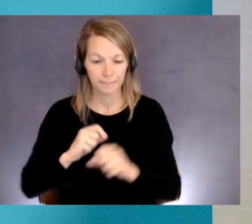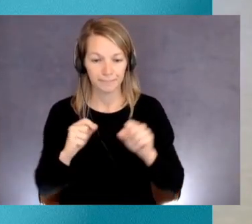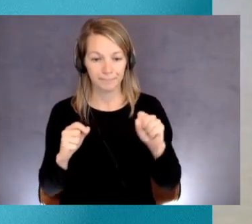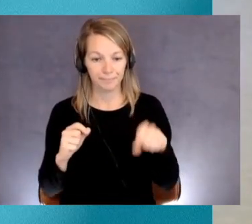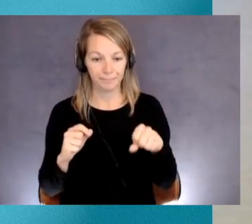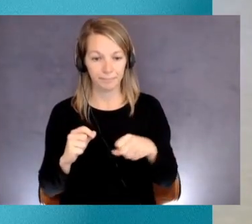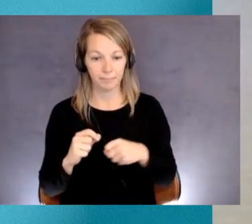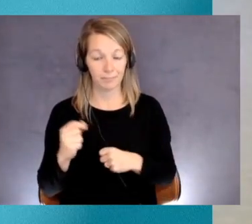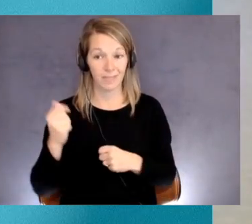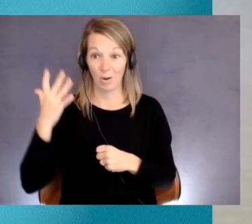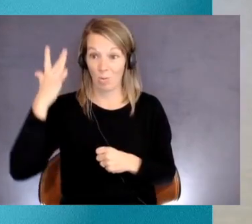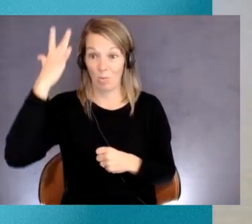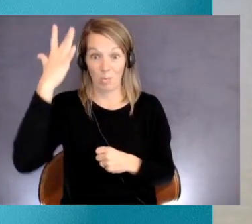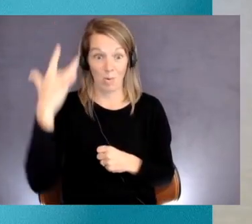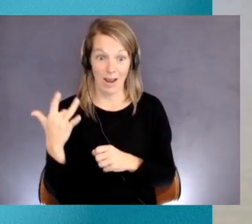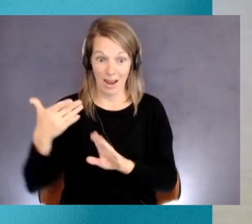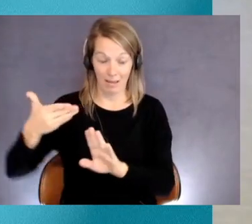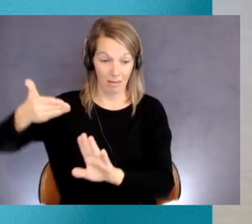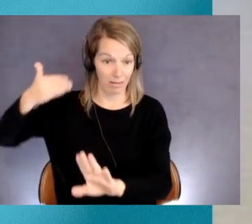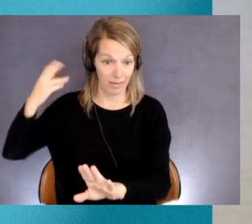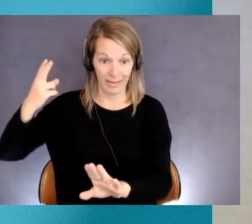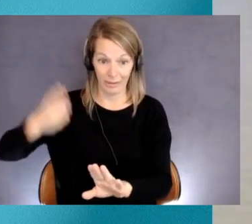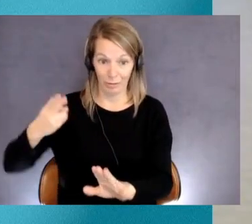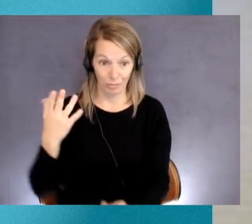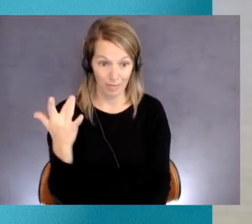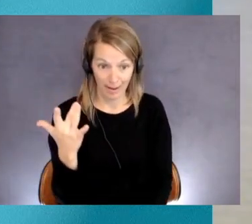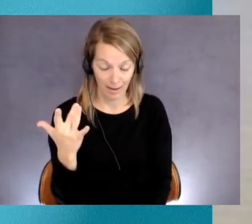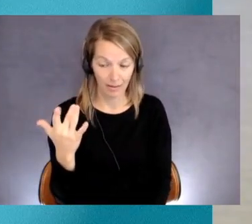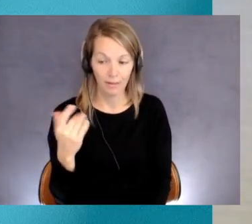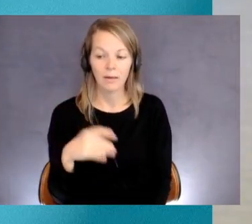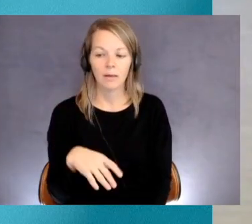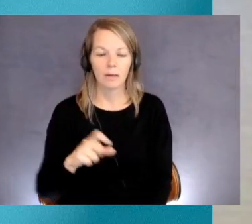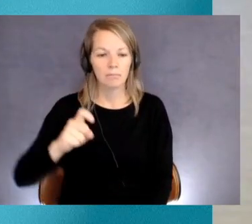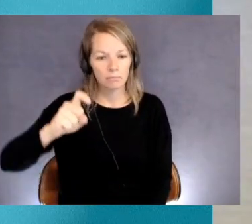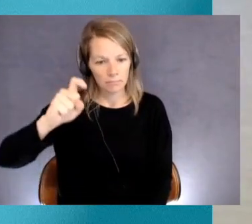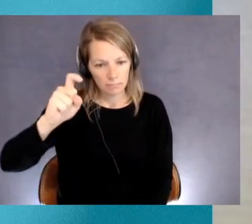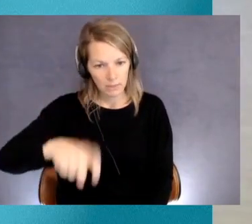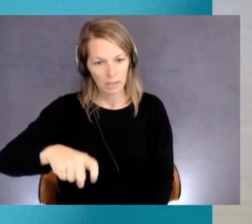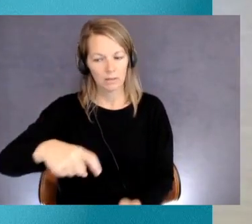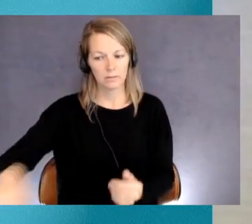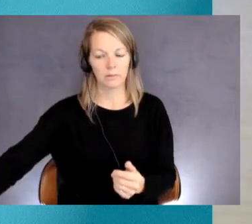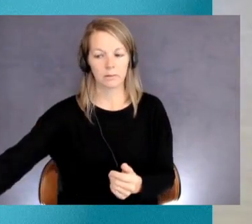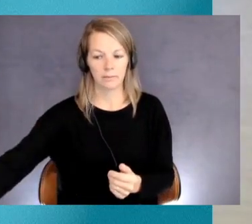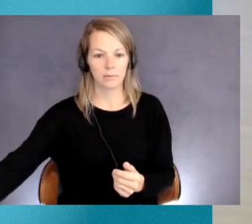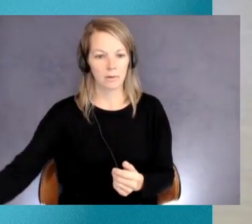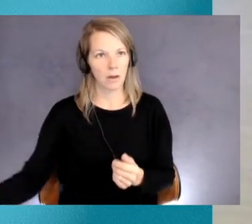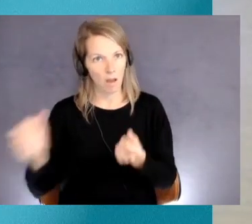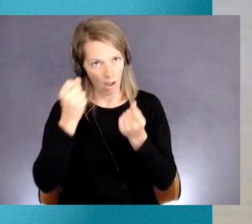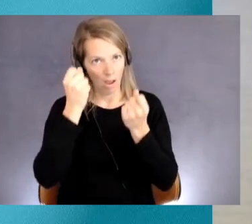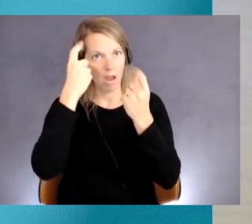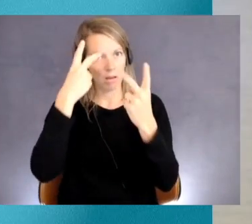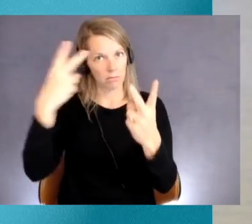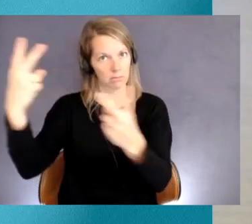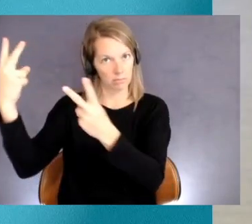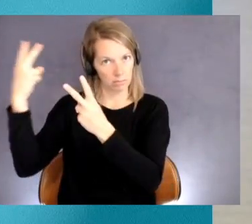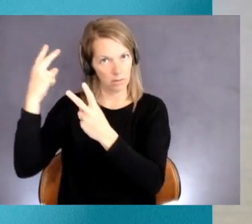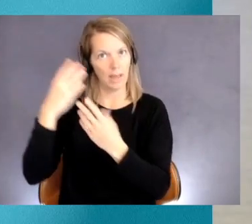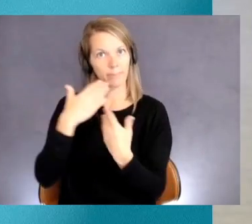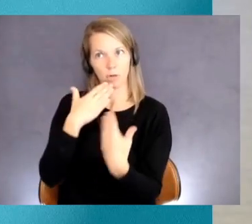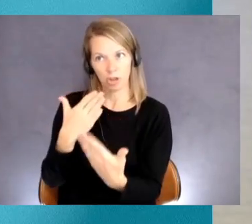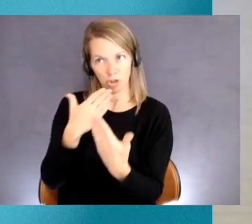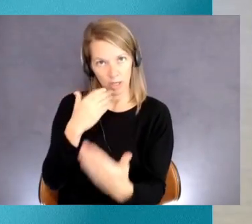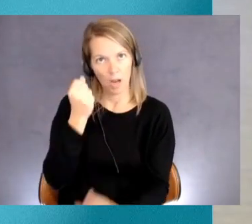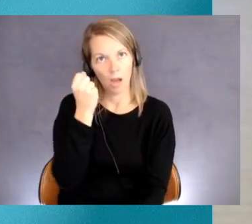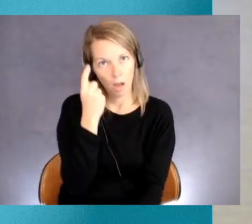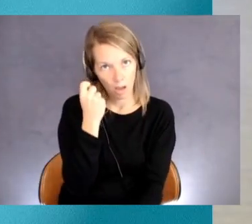Why am I talking to you about this? I want to talk to you about this because we have to appreciate, as Angela would say, appreciate those